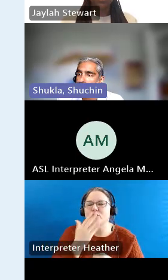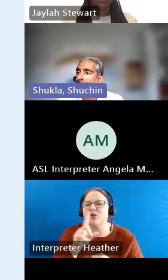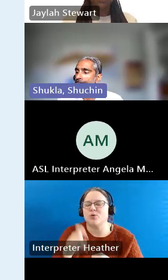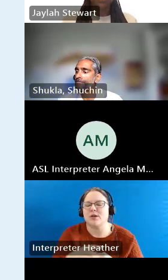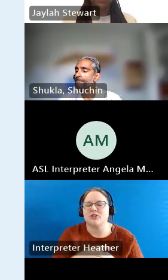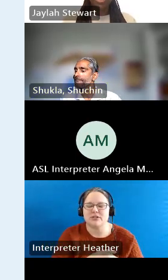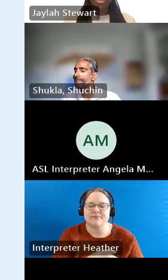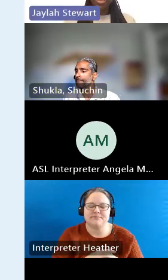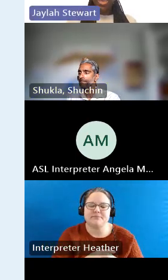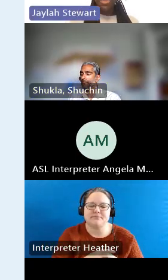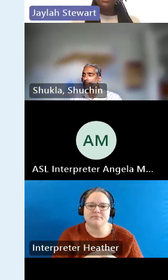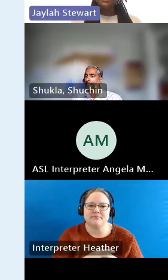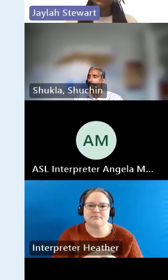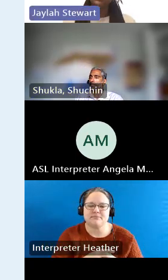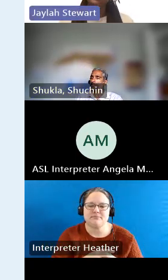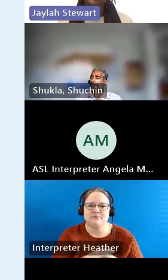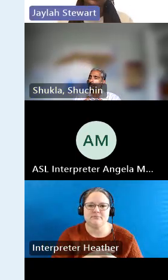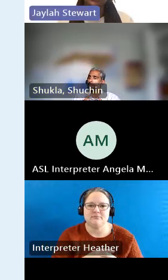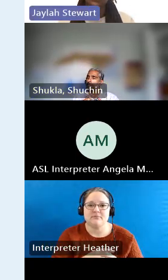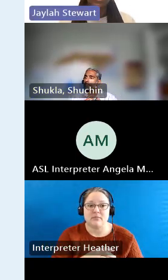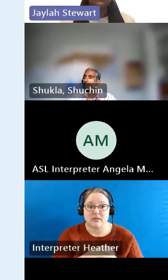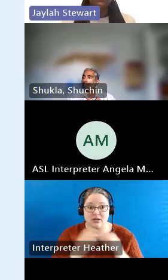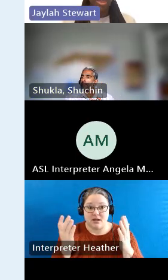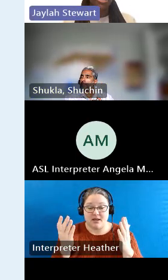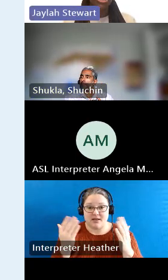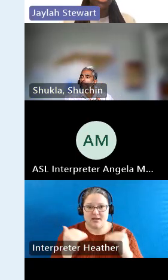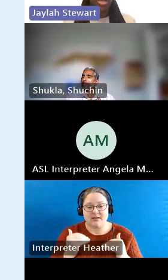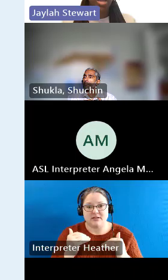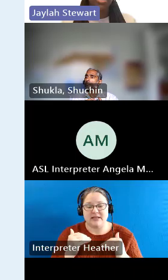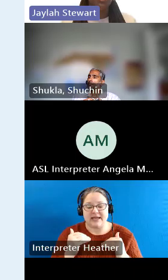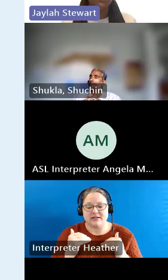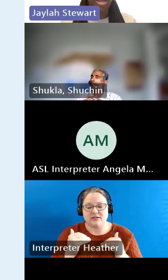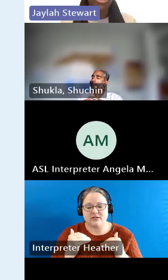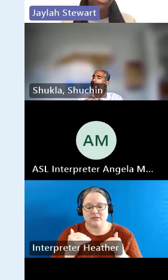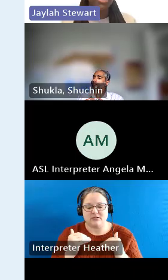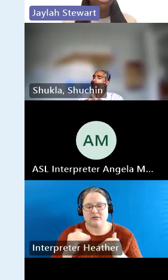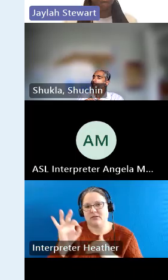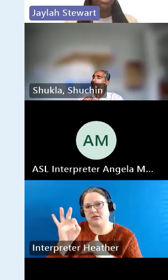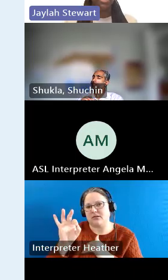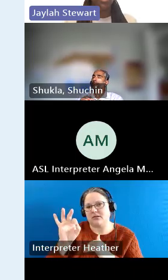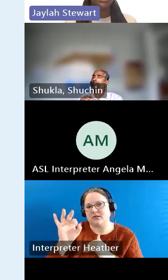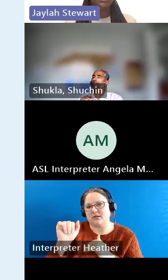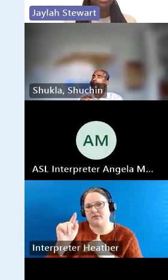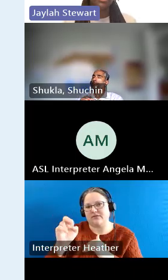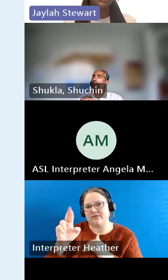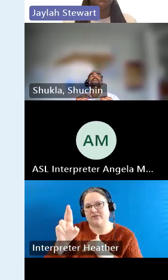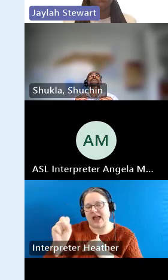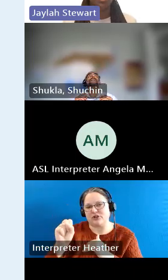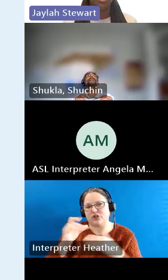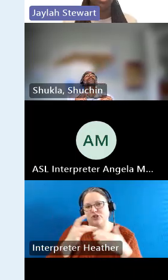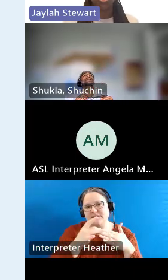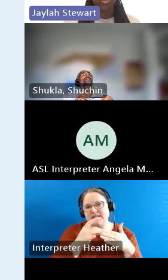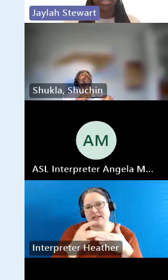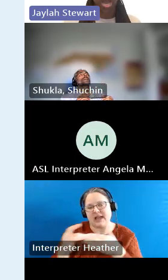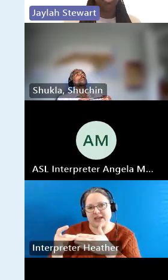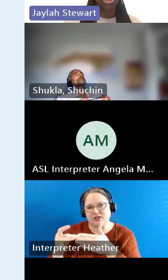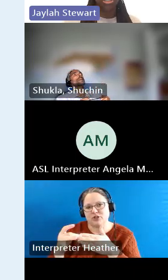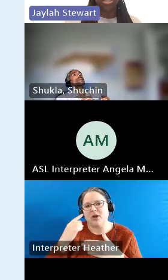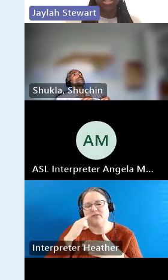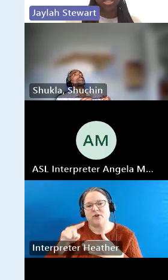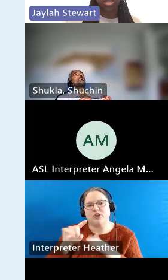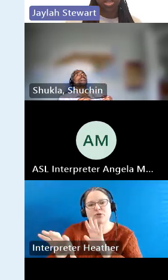Jason. And then, Dr. Shukla, what factors guide provider decision-making when selecting among